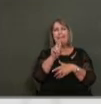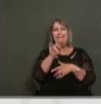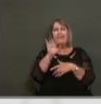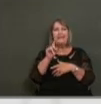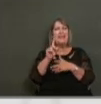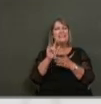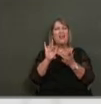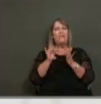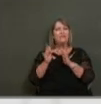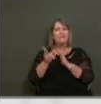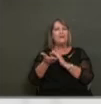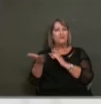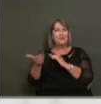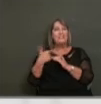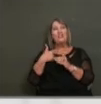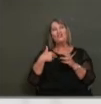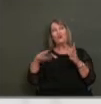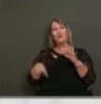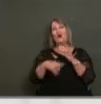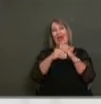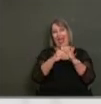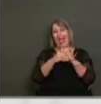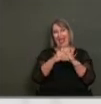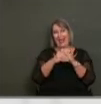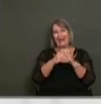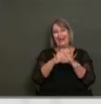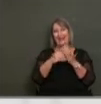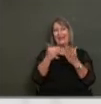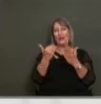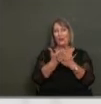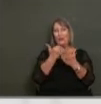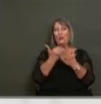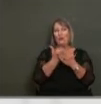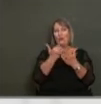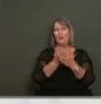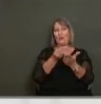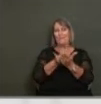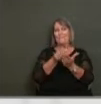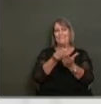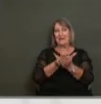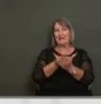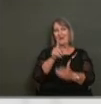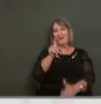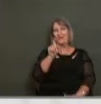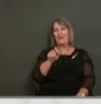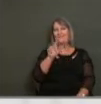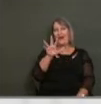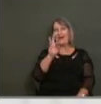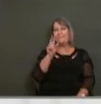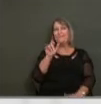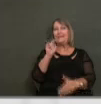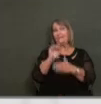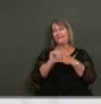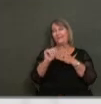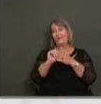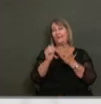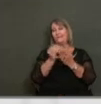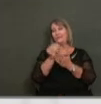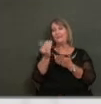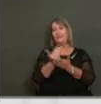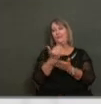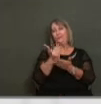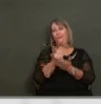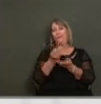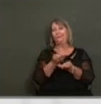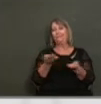about $6.7 million for books and materials. In the area of human services,